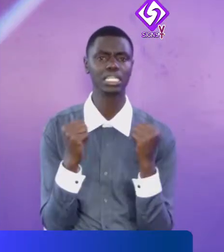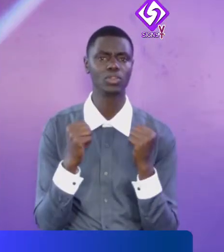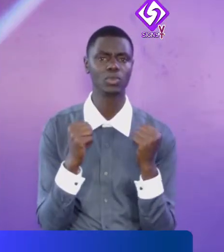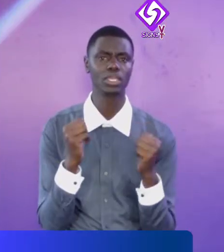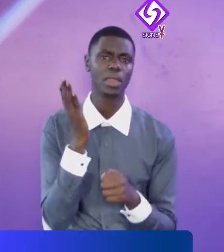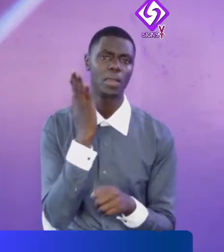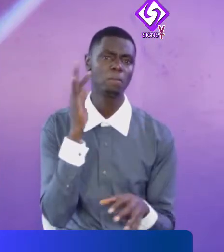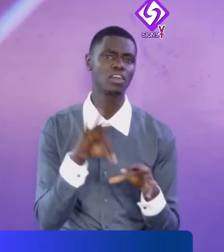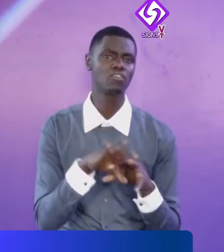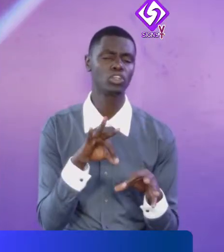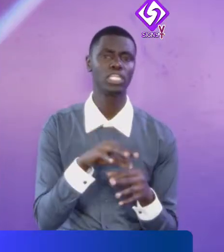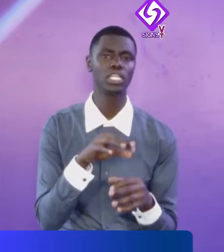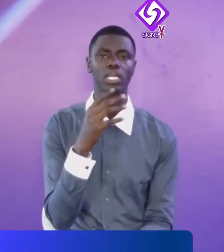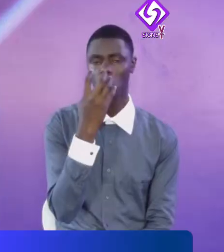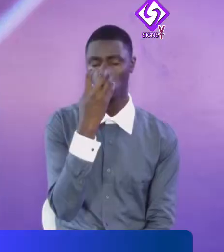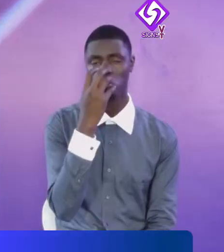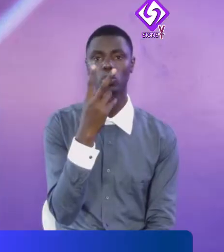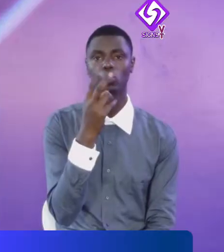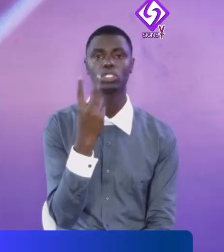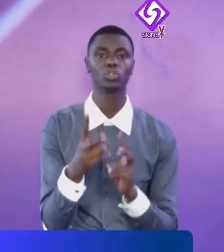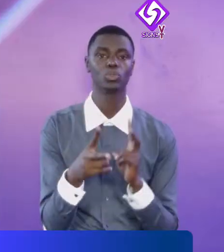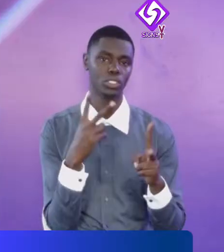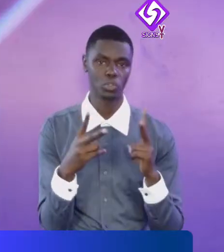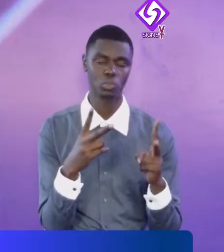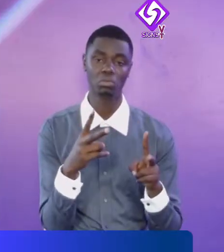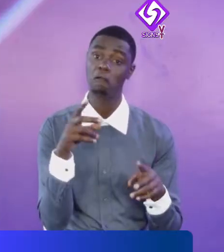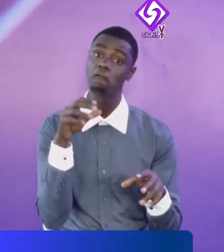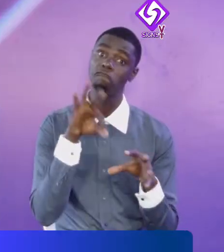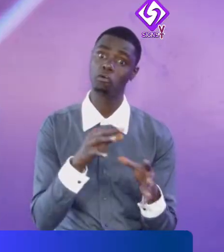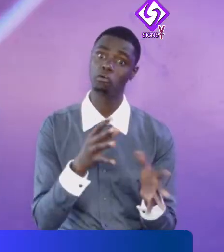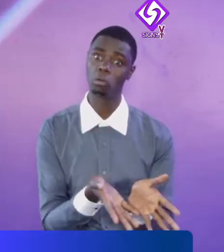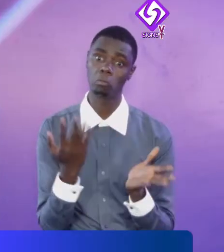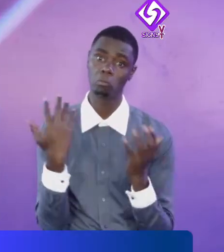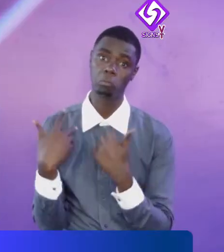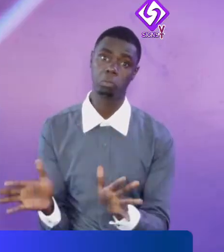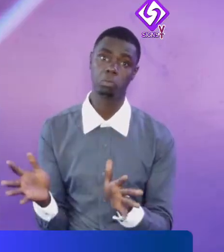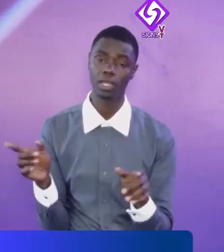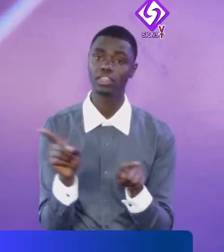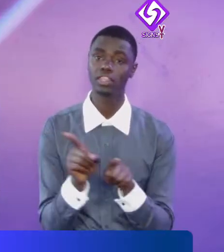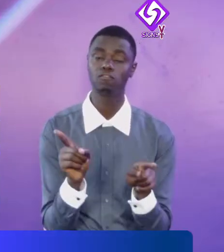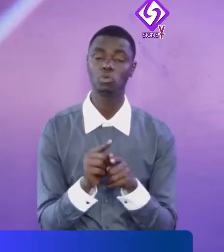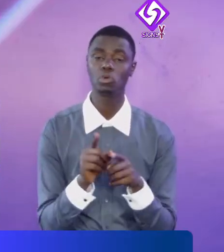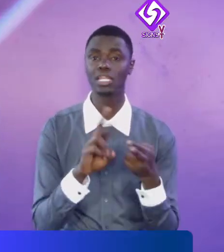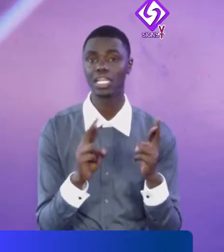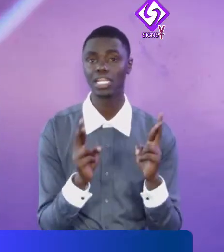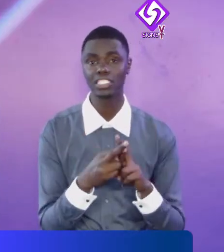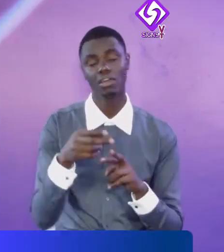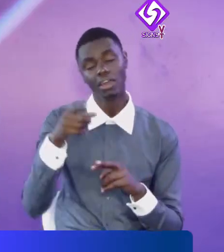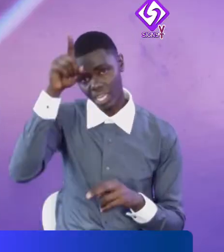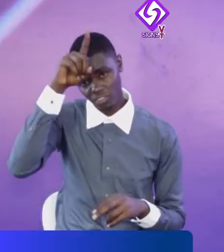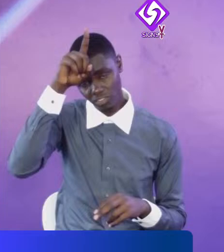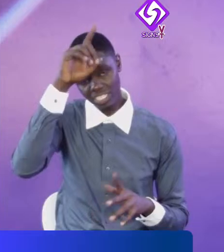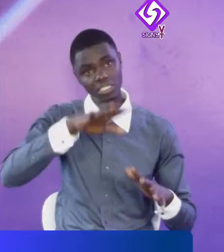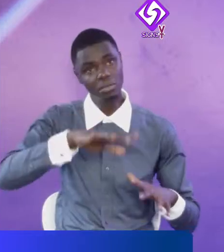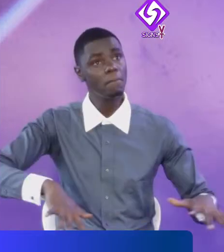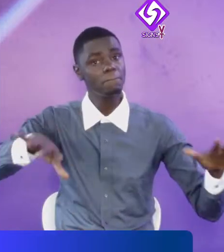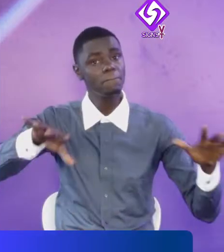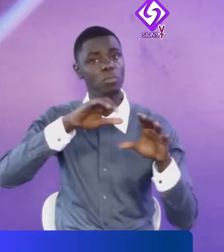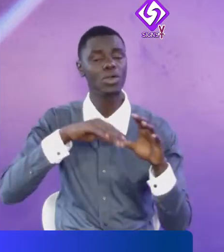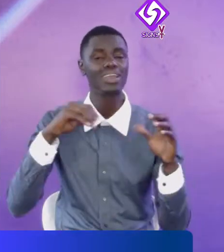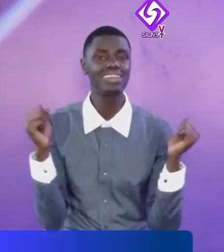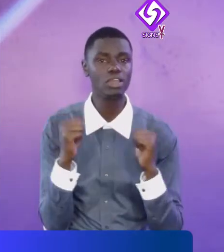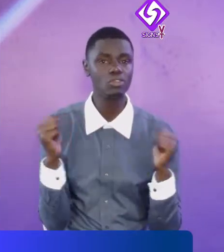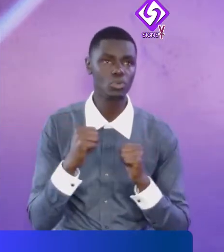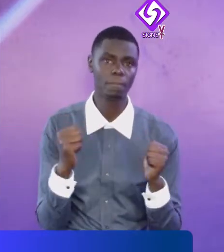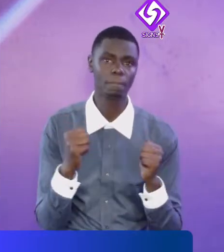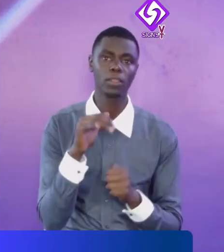voted William Ruto in 2022. That vote is gone. Yeah. But also the whole relatives and villagers in Nanyuki from